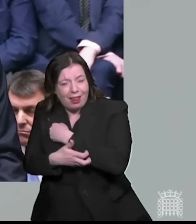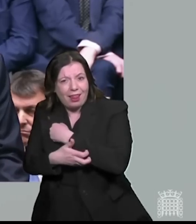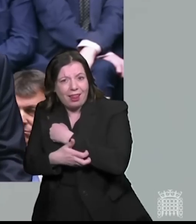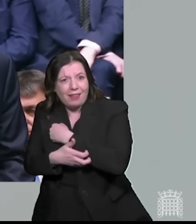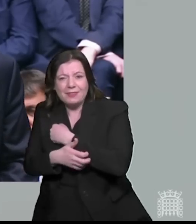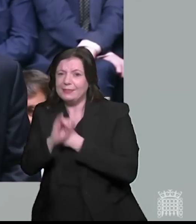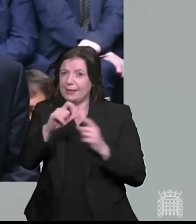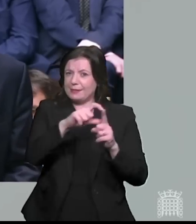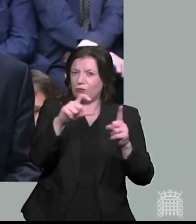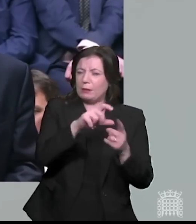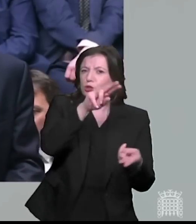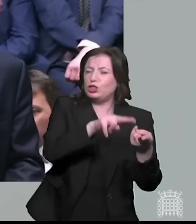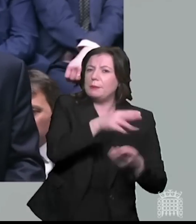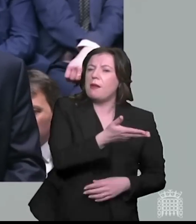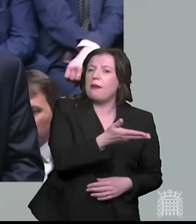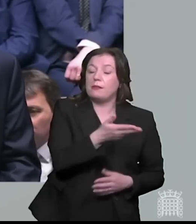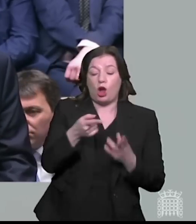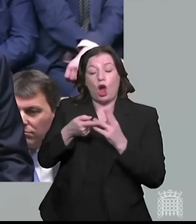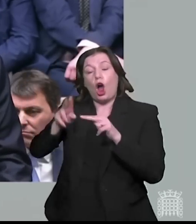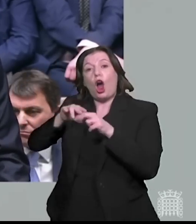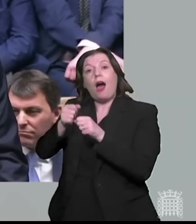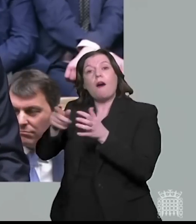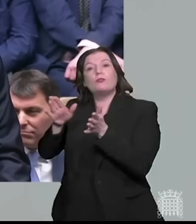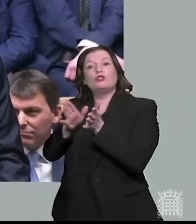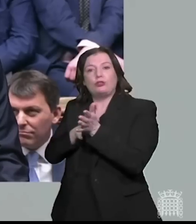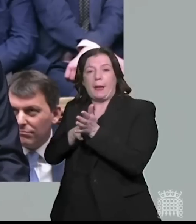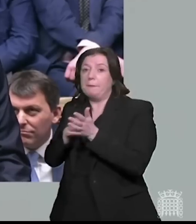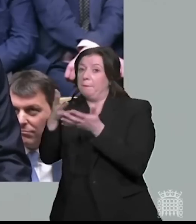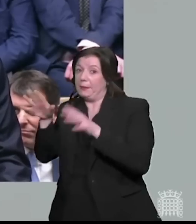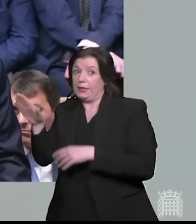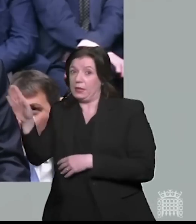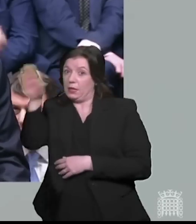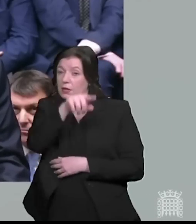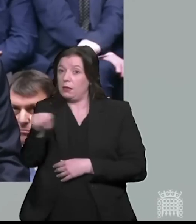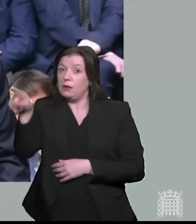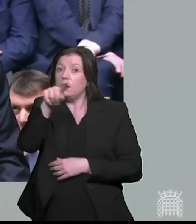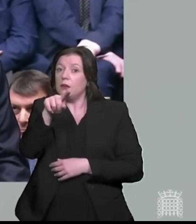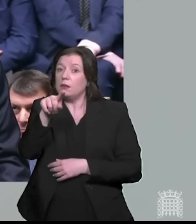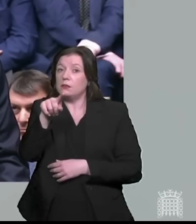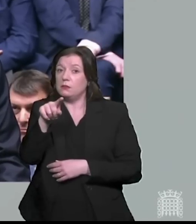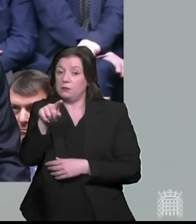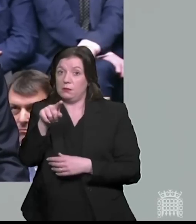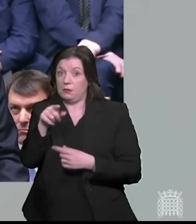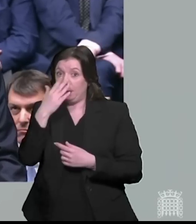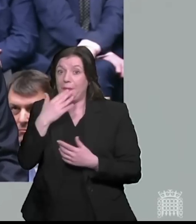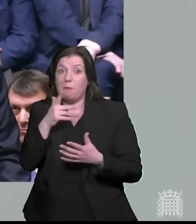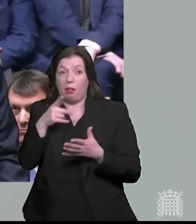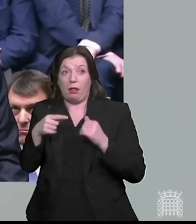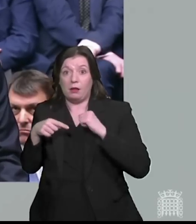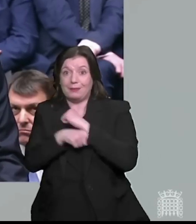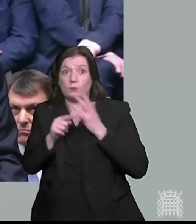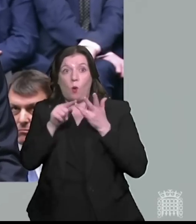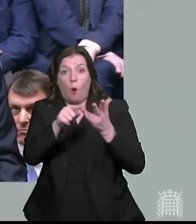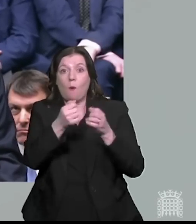on direct debit. Ofgem has already agreed with suppliers a temporary suspension to forced installations of prepayment